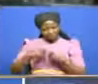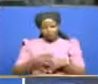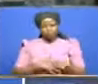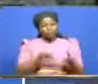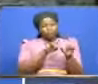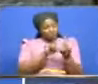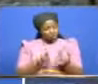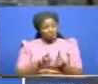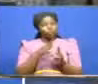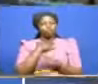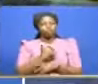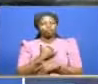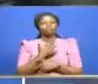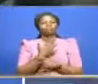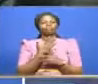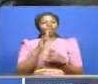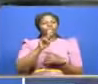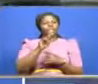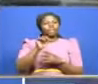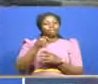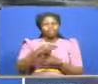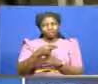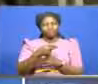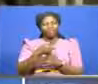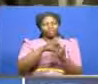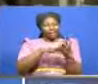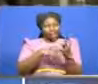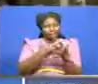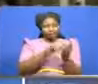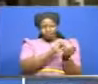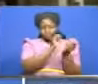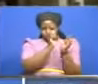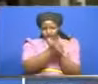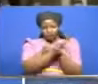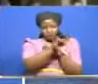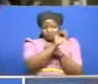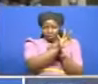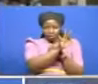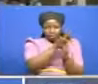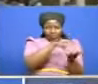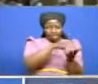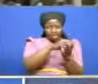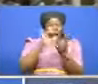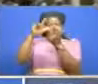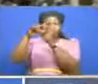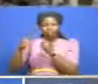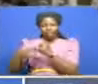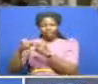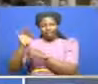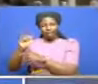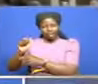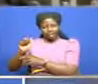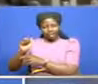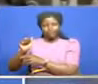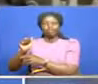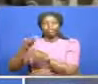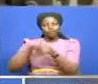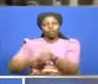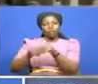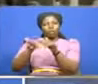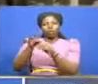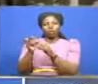the restructuring of Kenyatta National Hospital from three status to 7A as per the 2012 report.